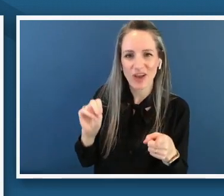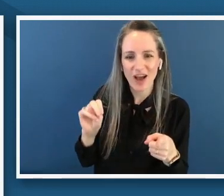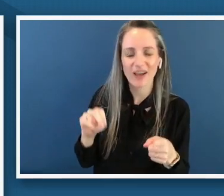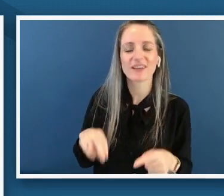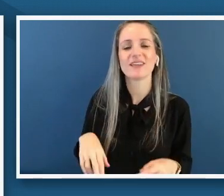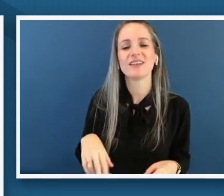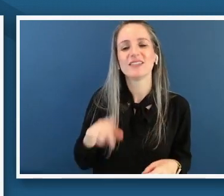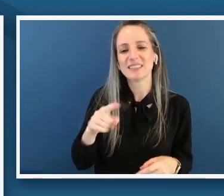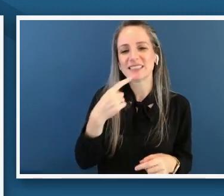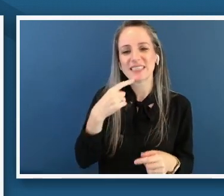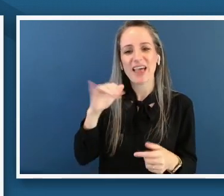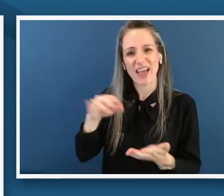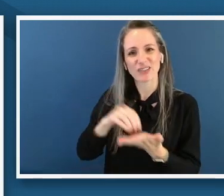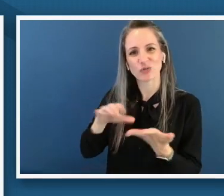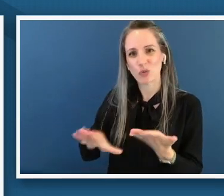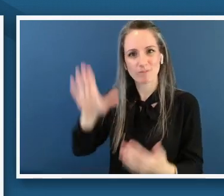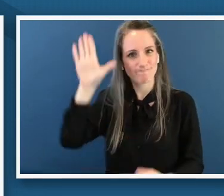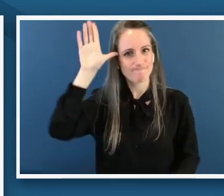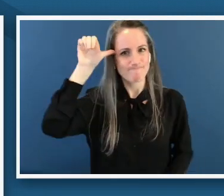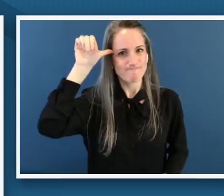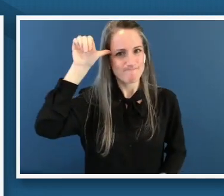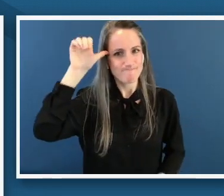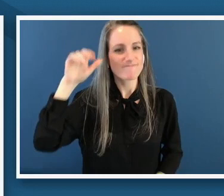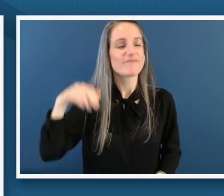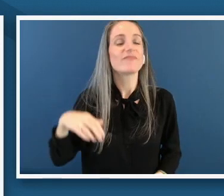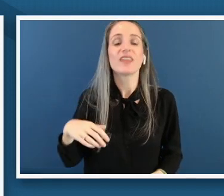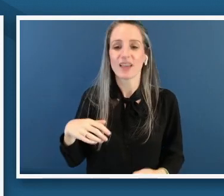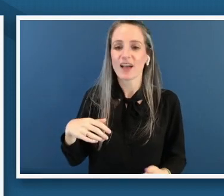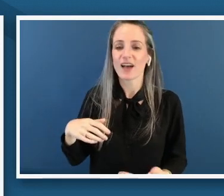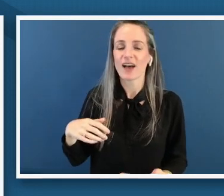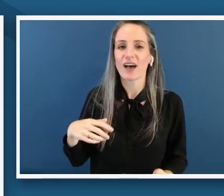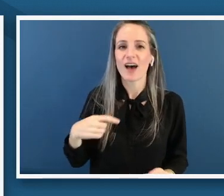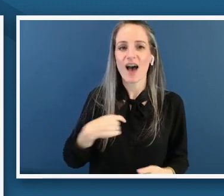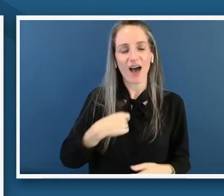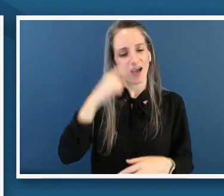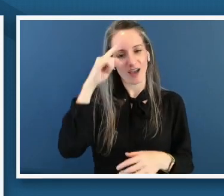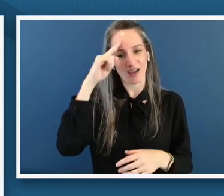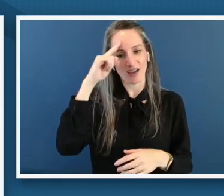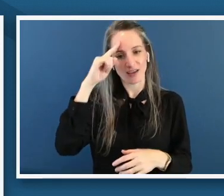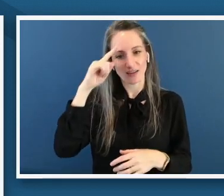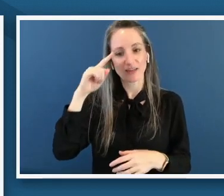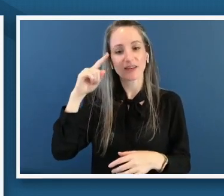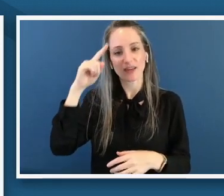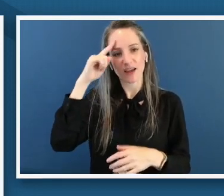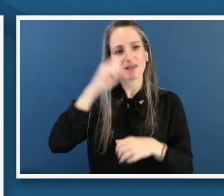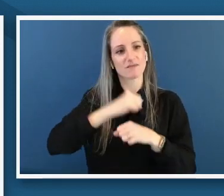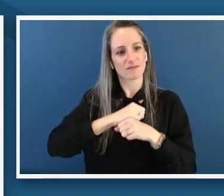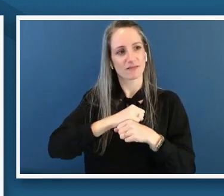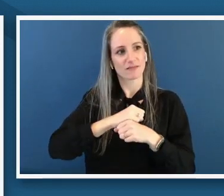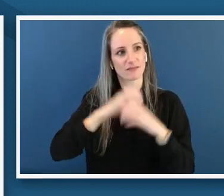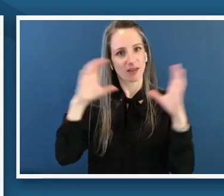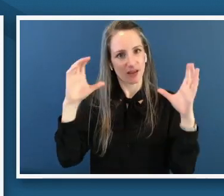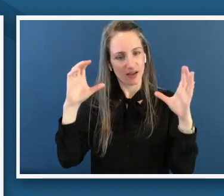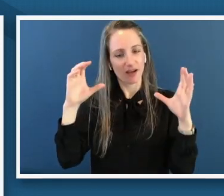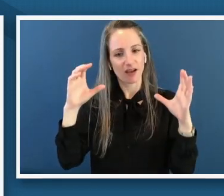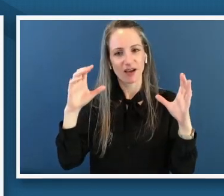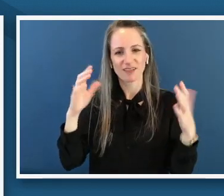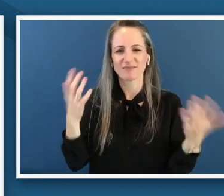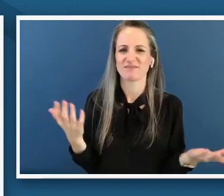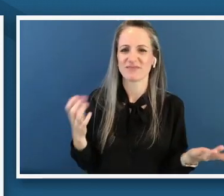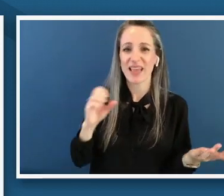student stood his ground. It reminded me of the fact that how dare we ask students to do stuff that we're not willing